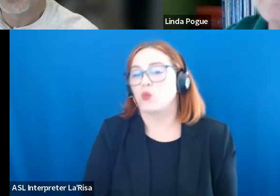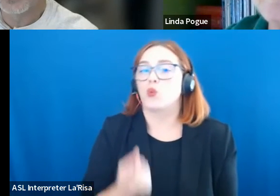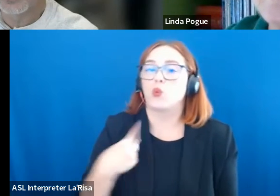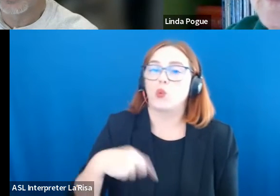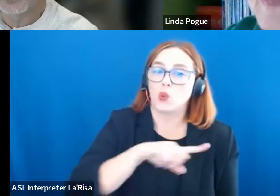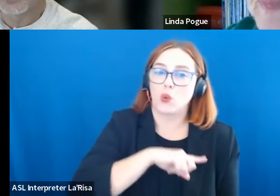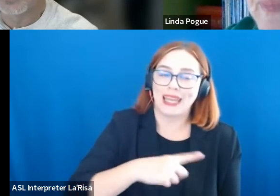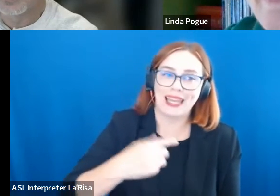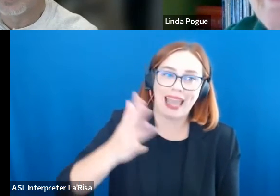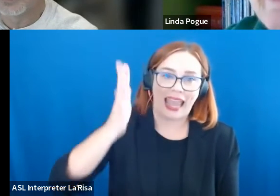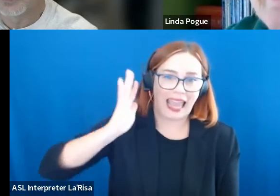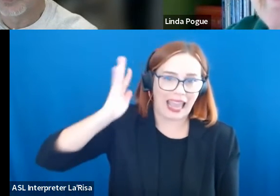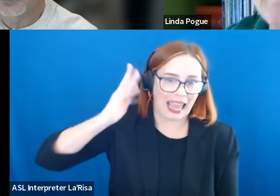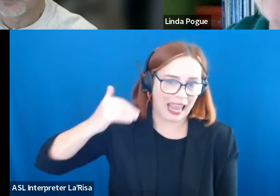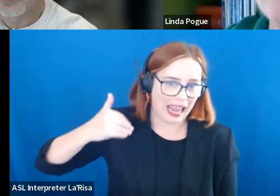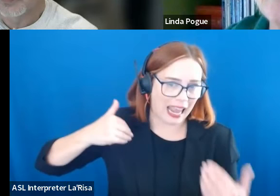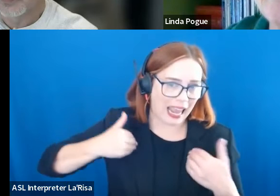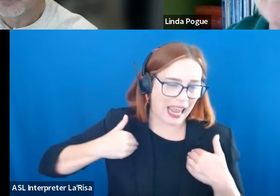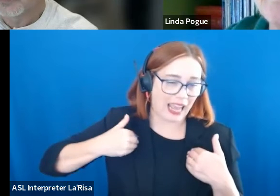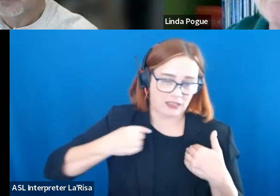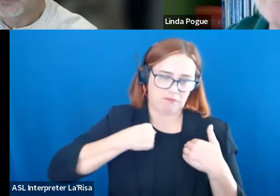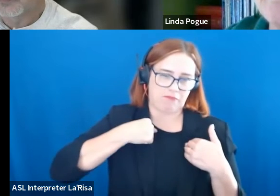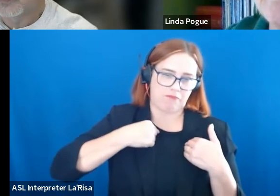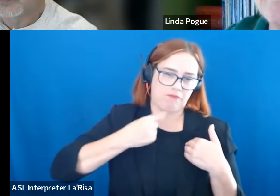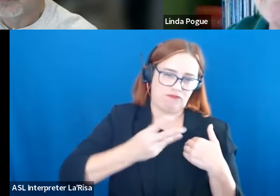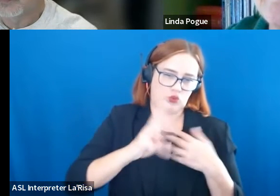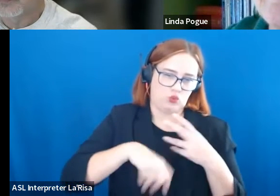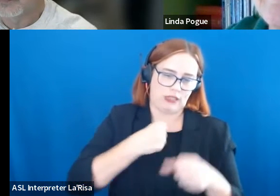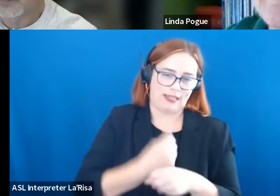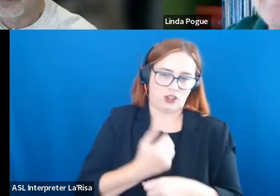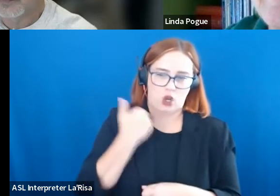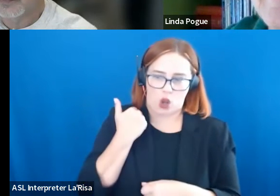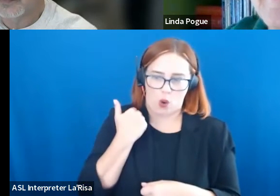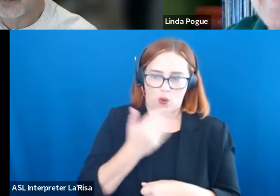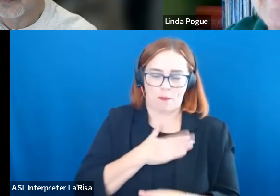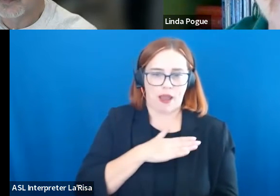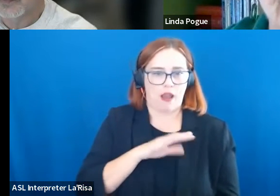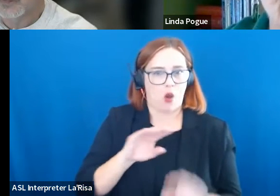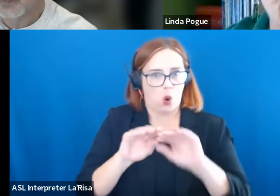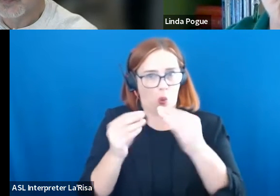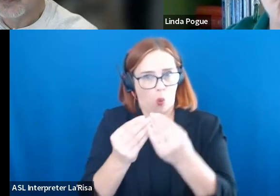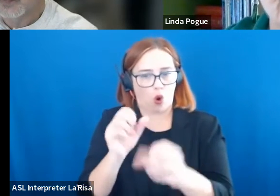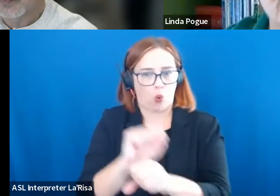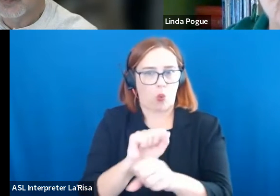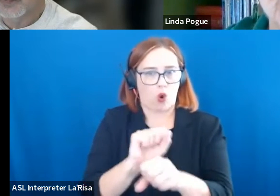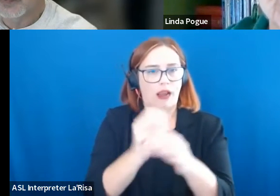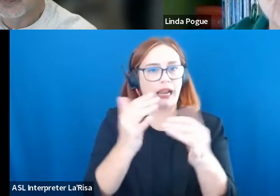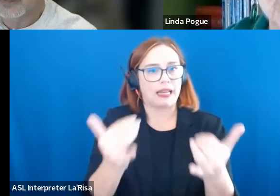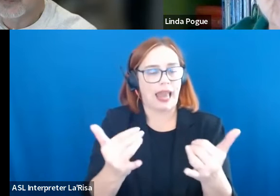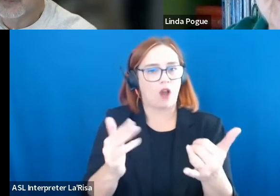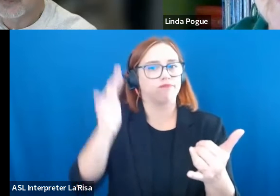I was the one initially a few years ago for the company, the organization that I work with now, but we had a